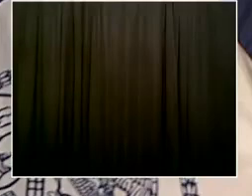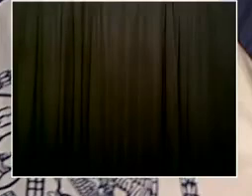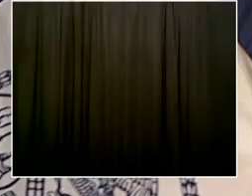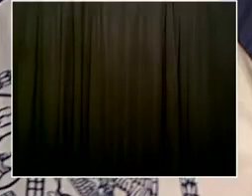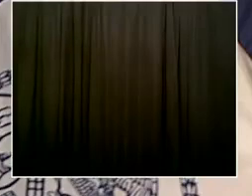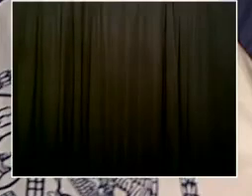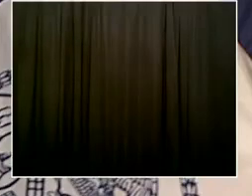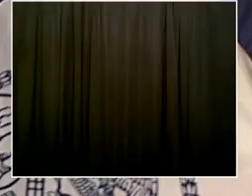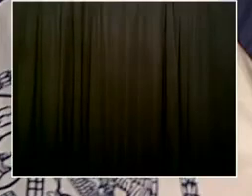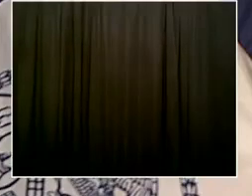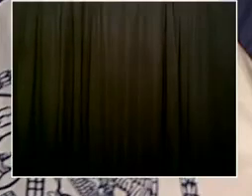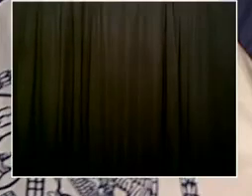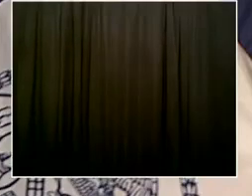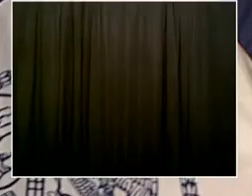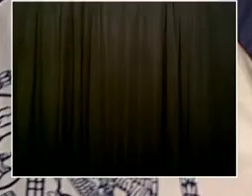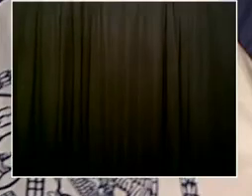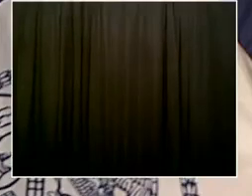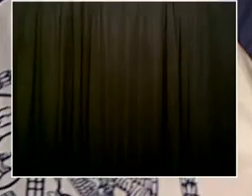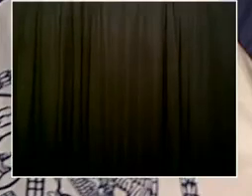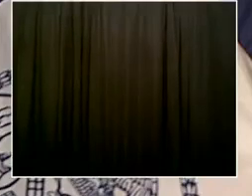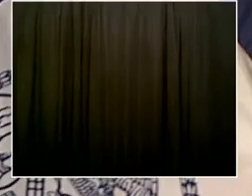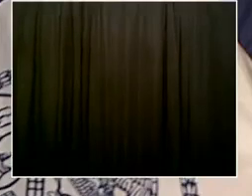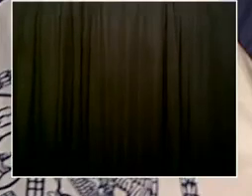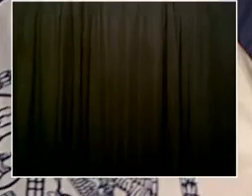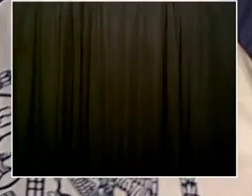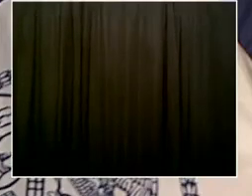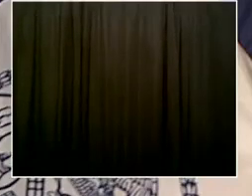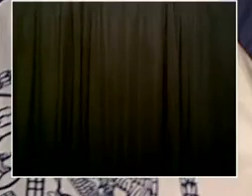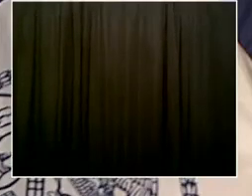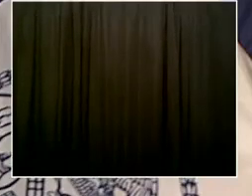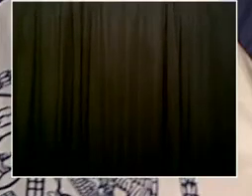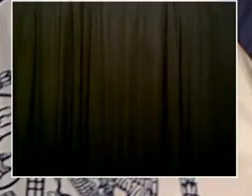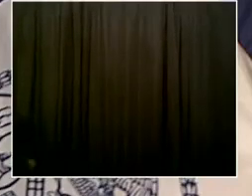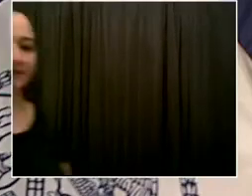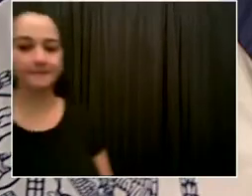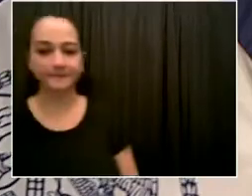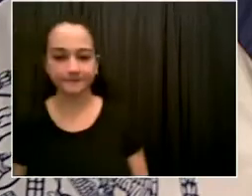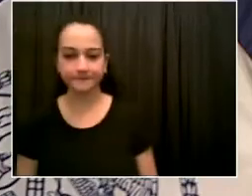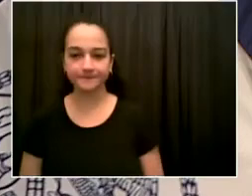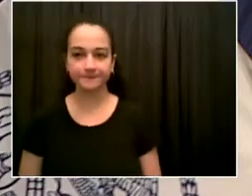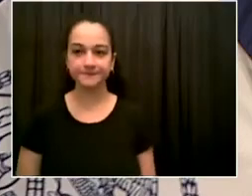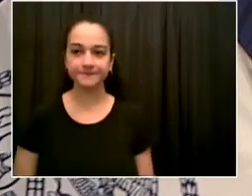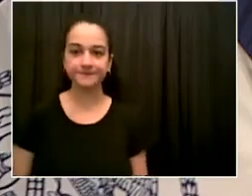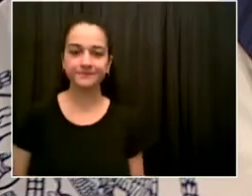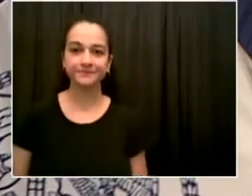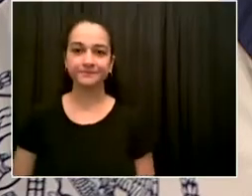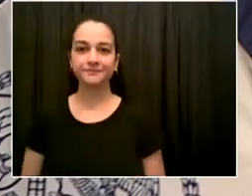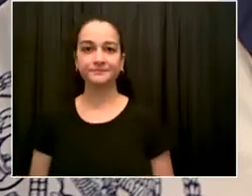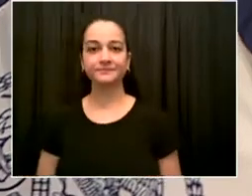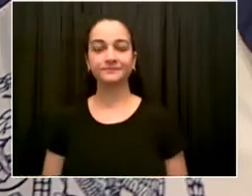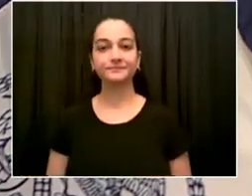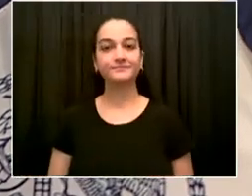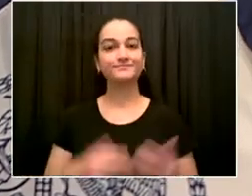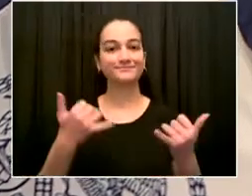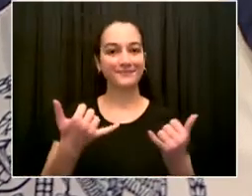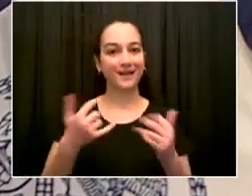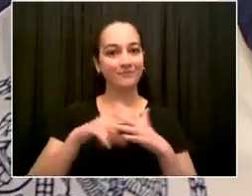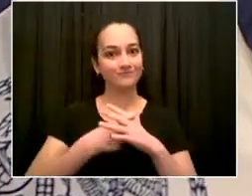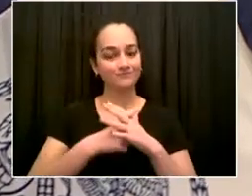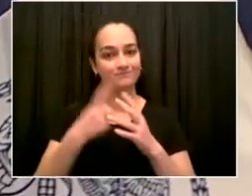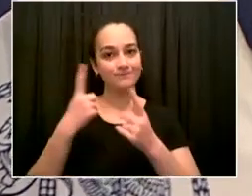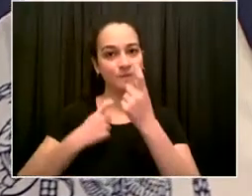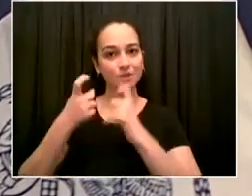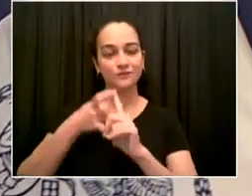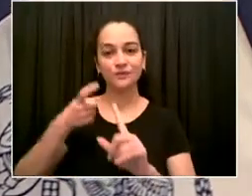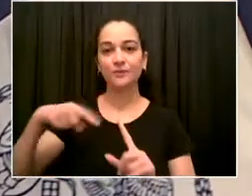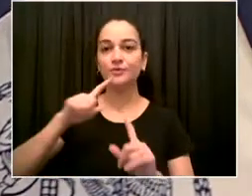journalist. Good morning. We will now begin our Q&A. As a reminder, we are joined by Dr. Ted Long, the Executive Director of the Test and